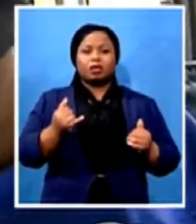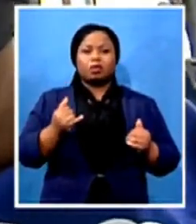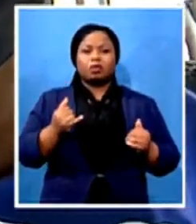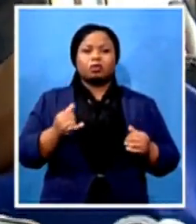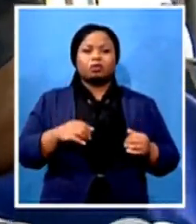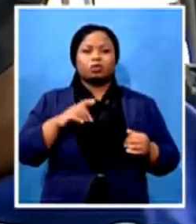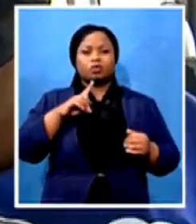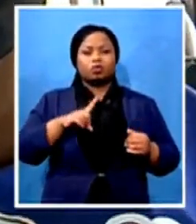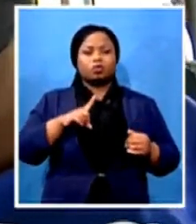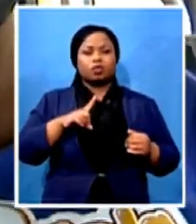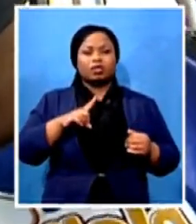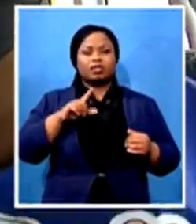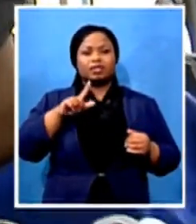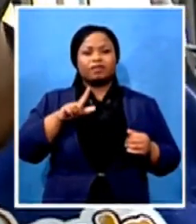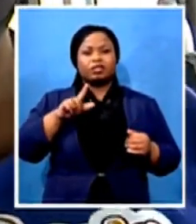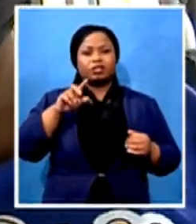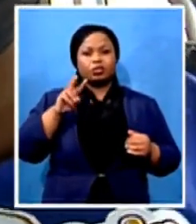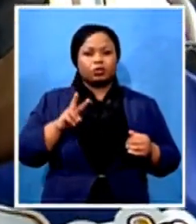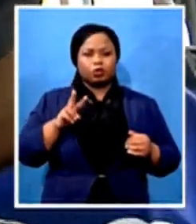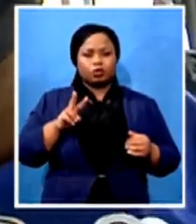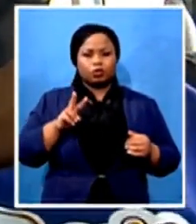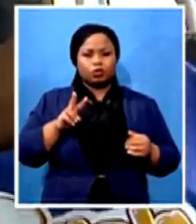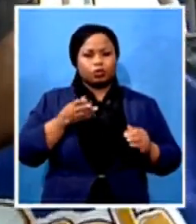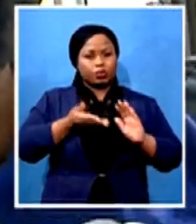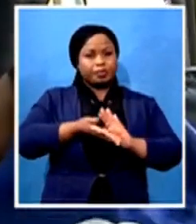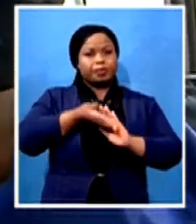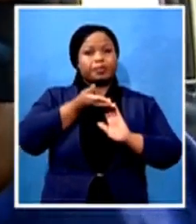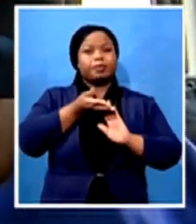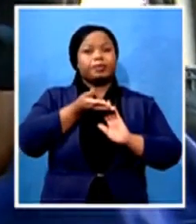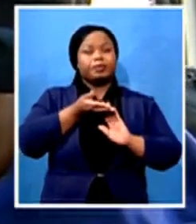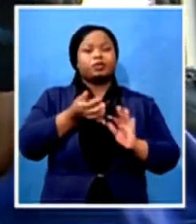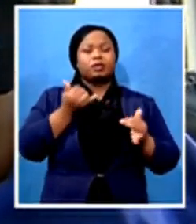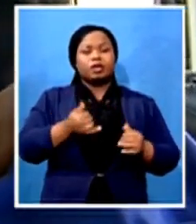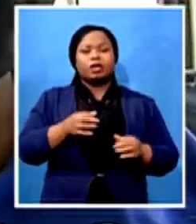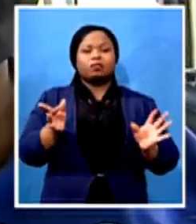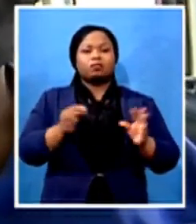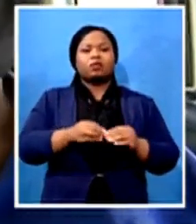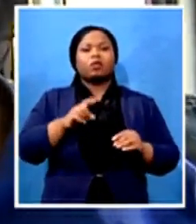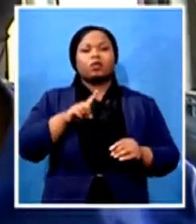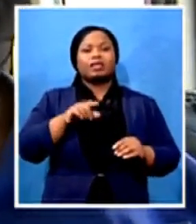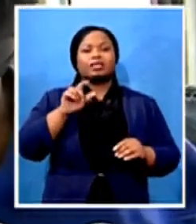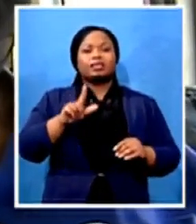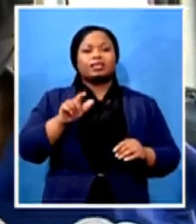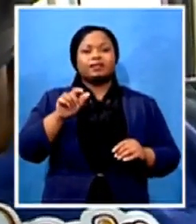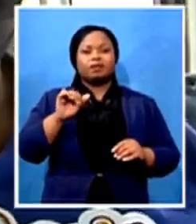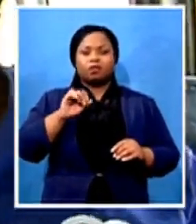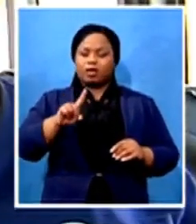172. So 176 taxi associations in Johannesburg will hike their prices